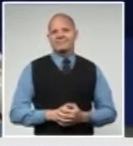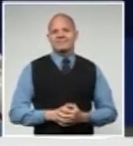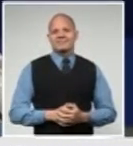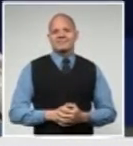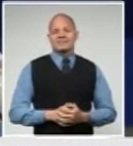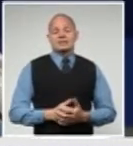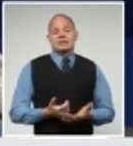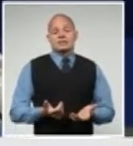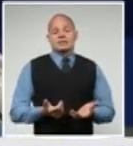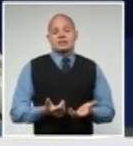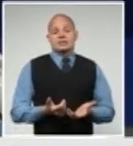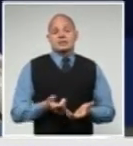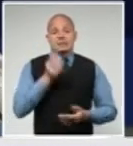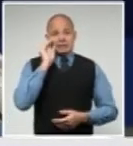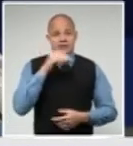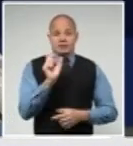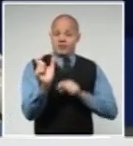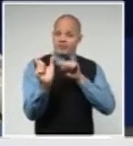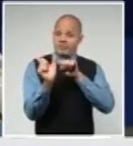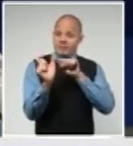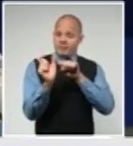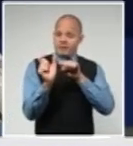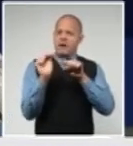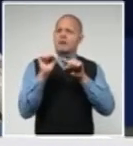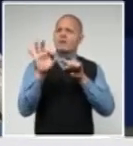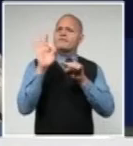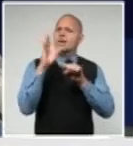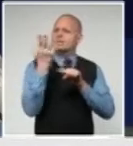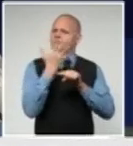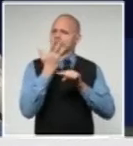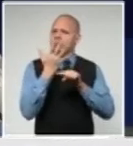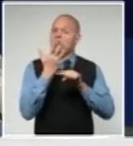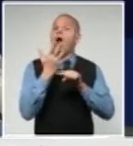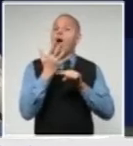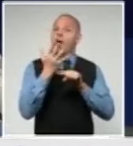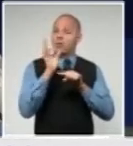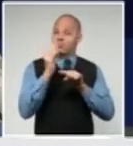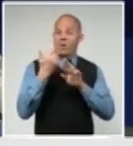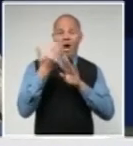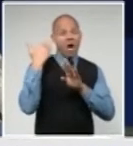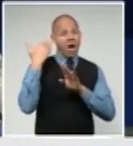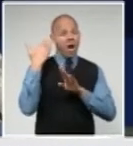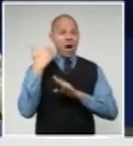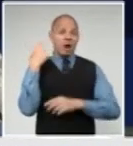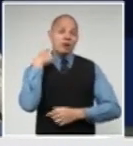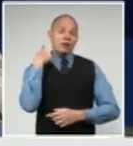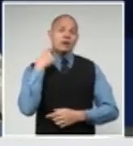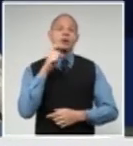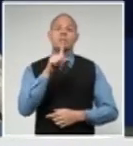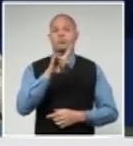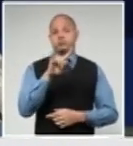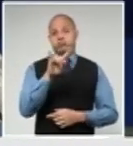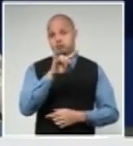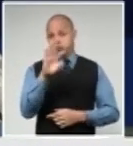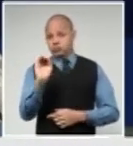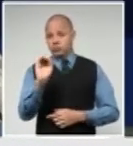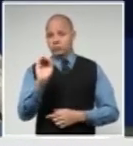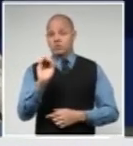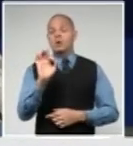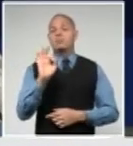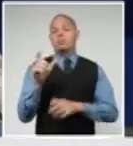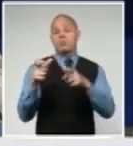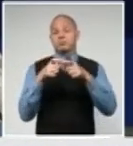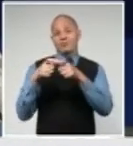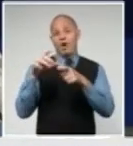1990, as an international plan of action on aging and adopted by the 1982